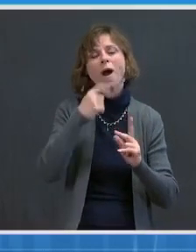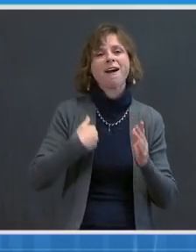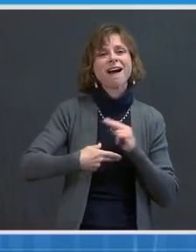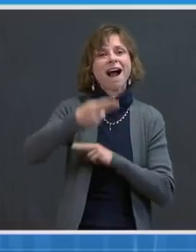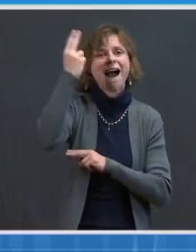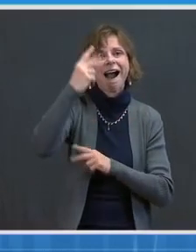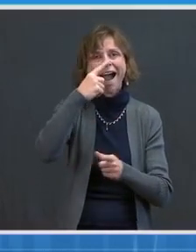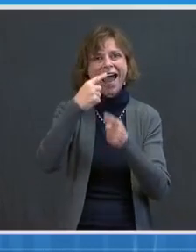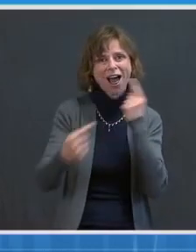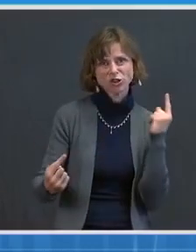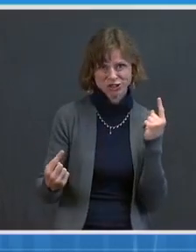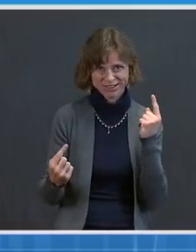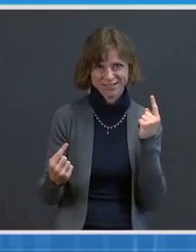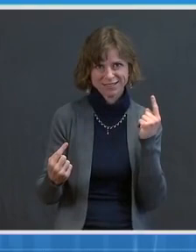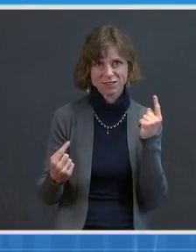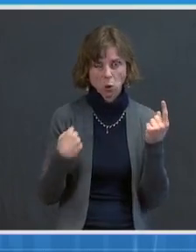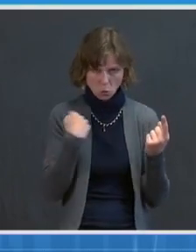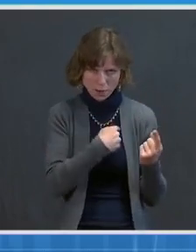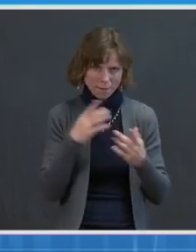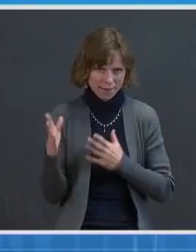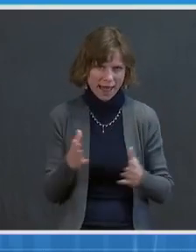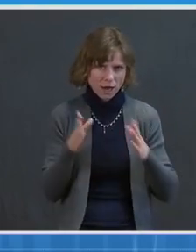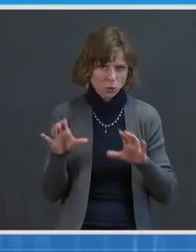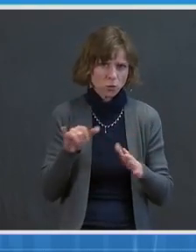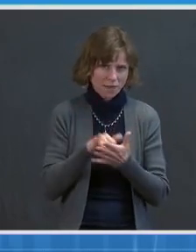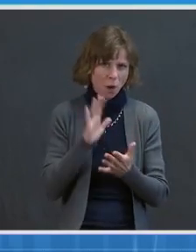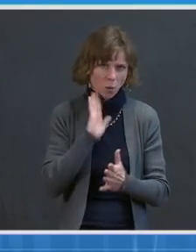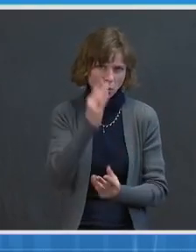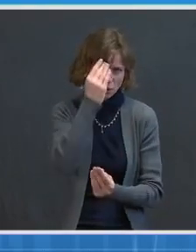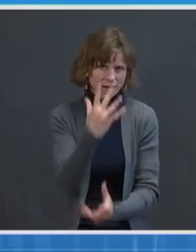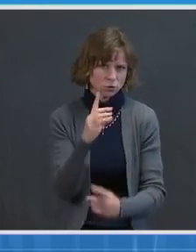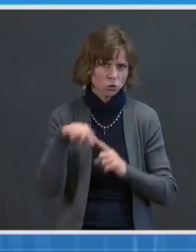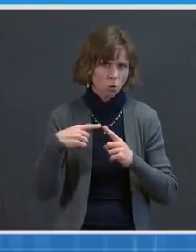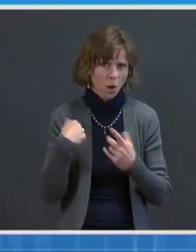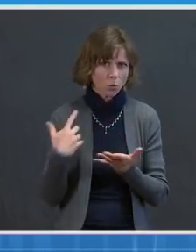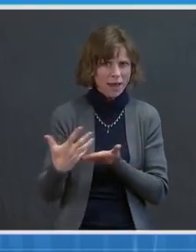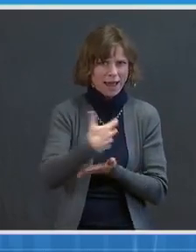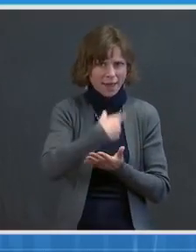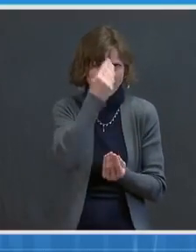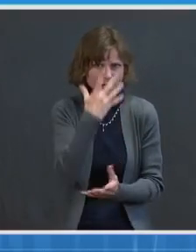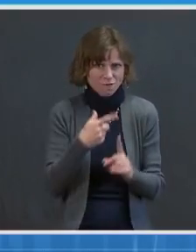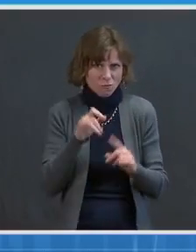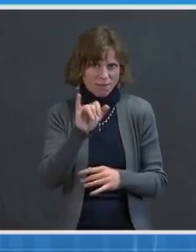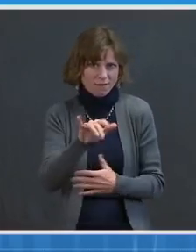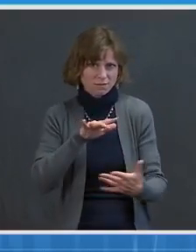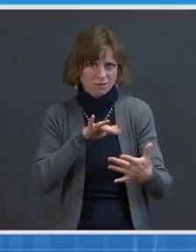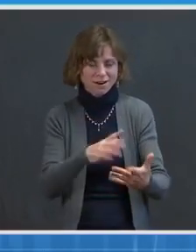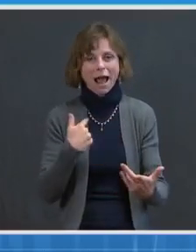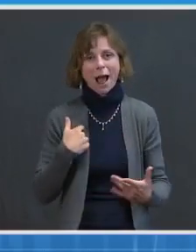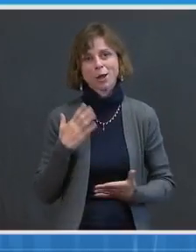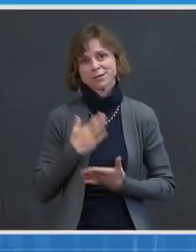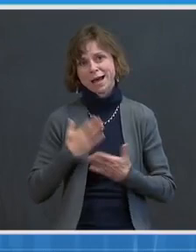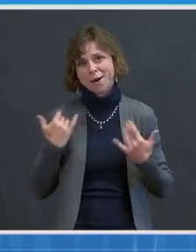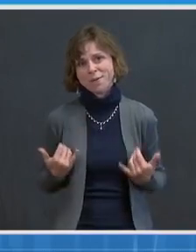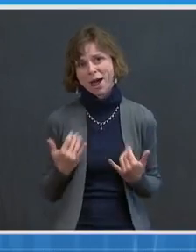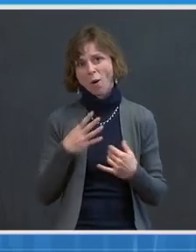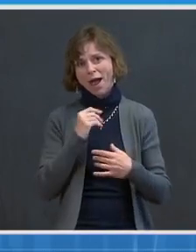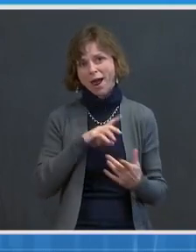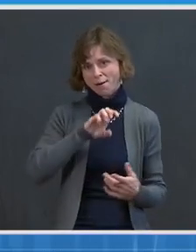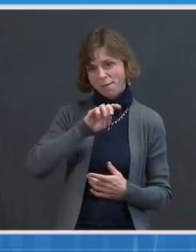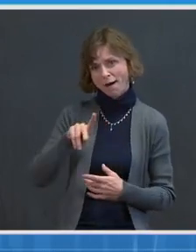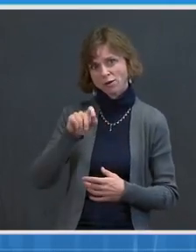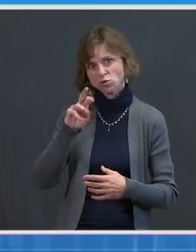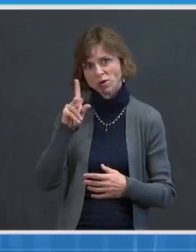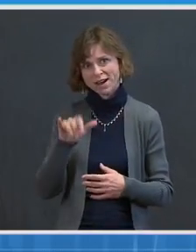are planned, and we will keep you up to date as we get data from these studies. I'll stop there, and now back to